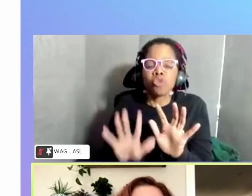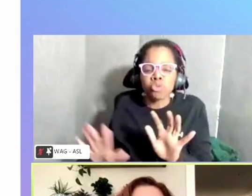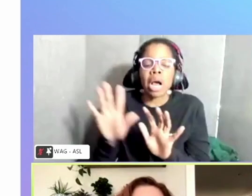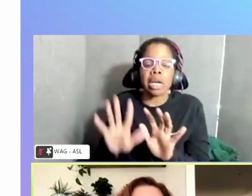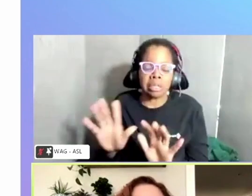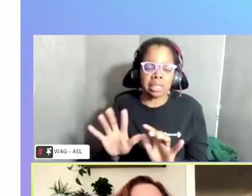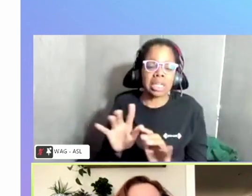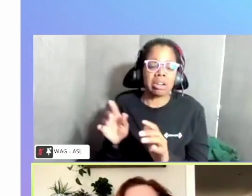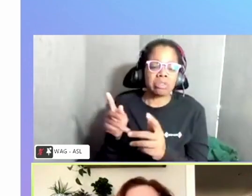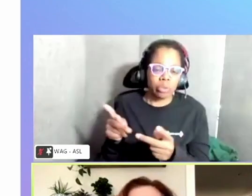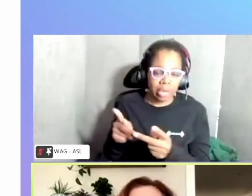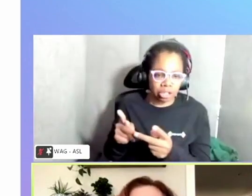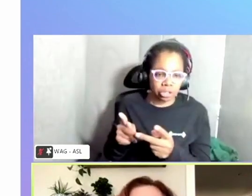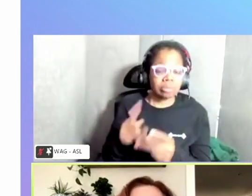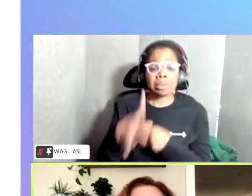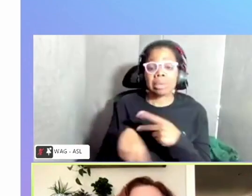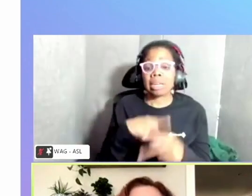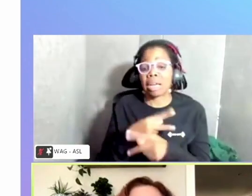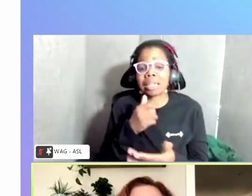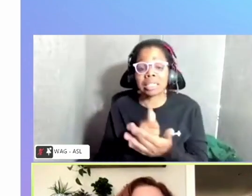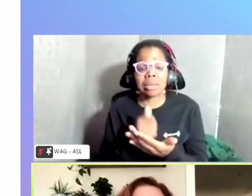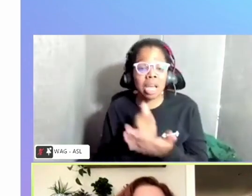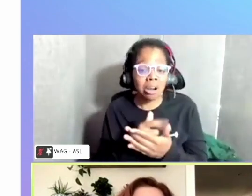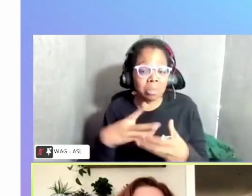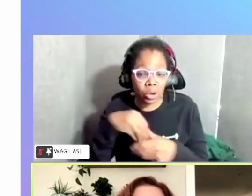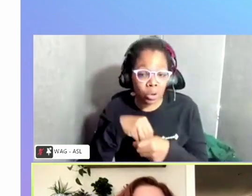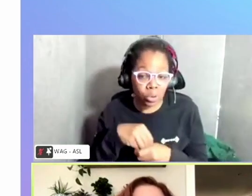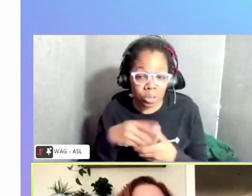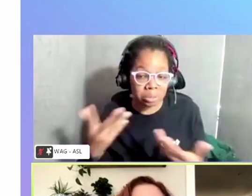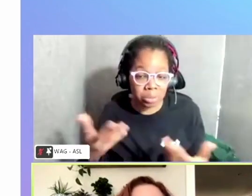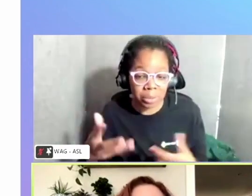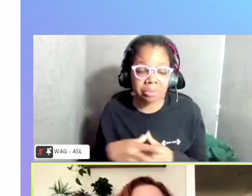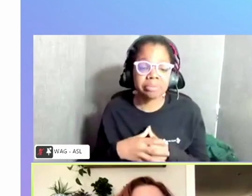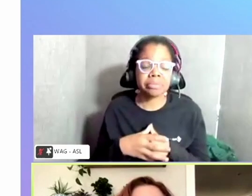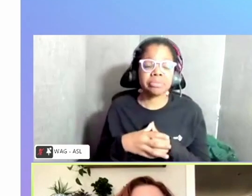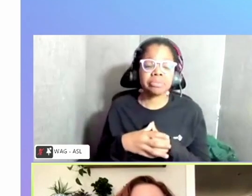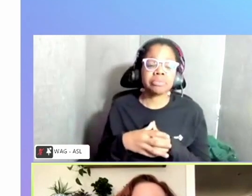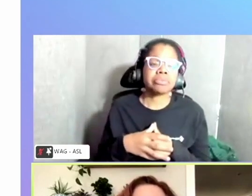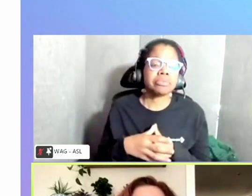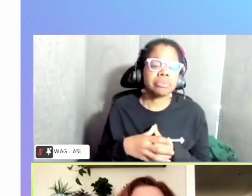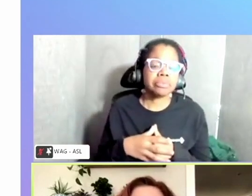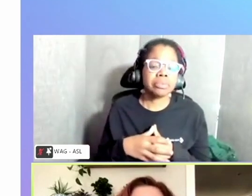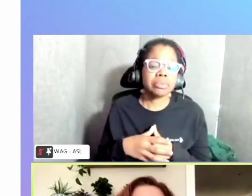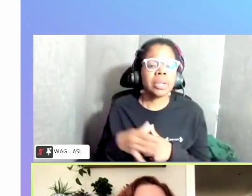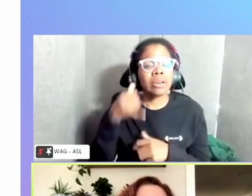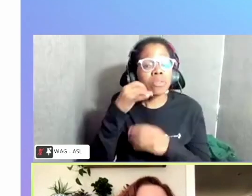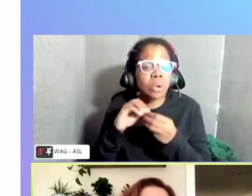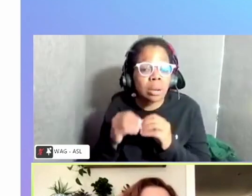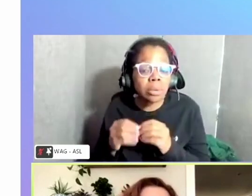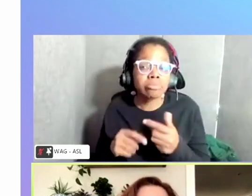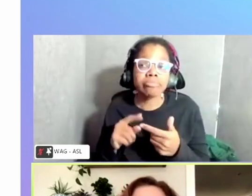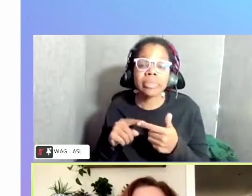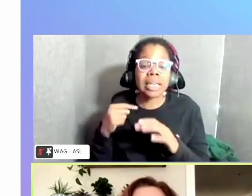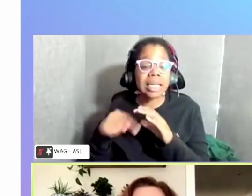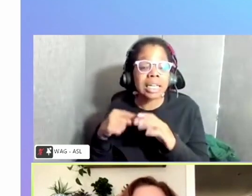pages. So the types of help that are covered by this success criterion include things like a phone number,